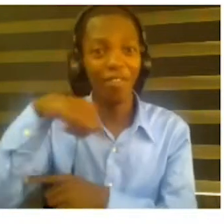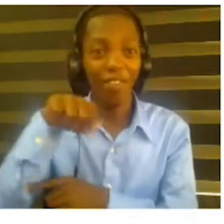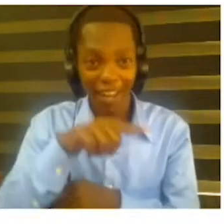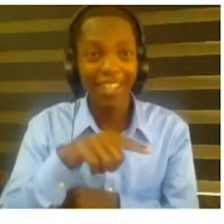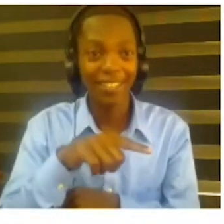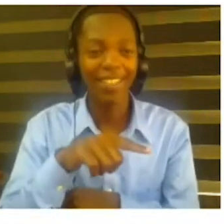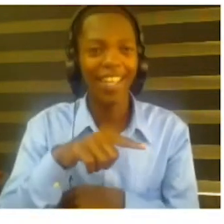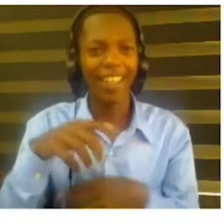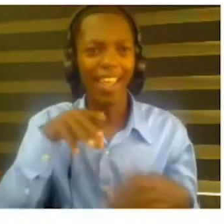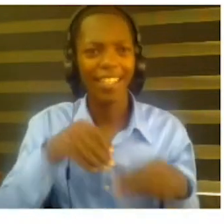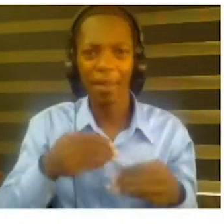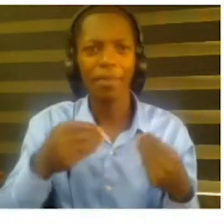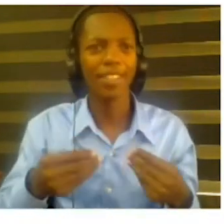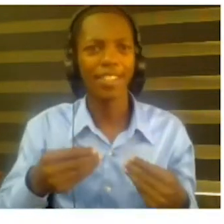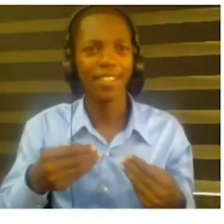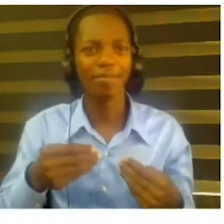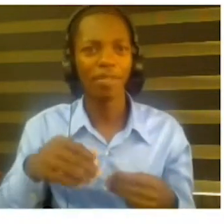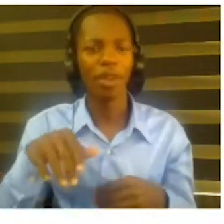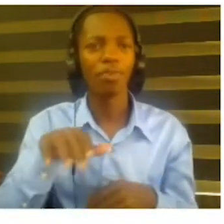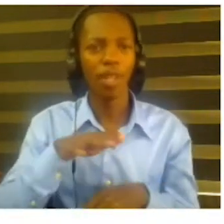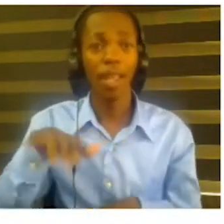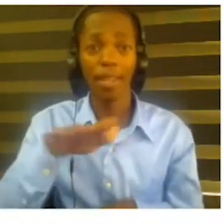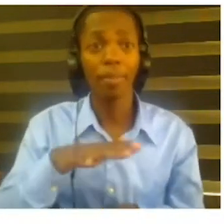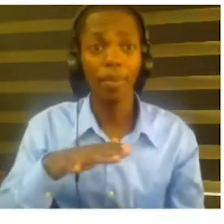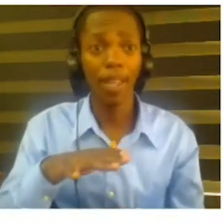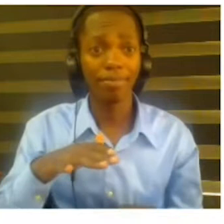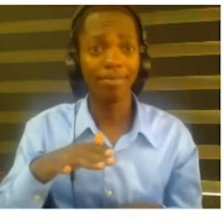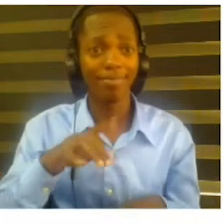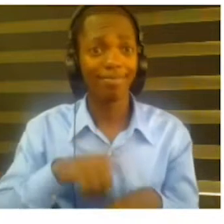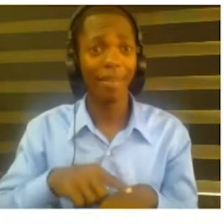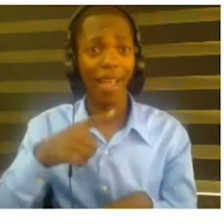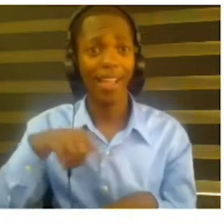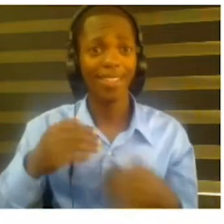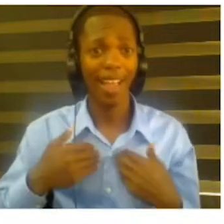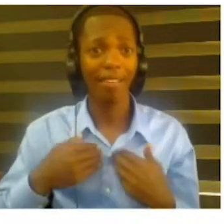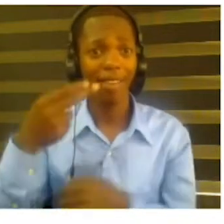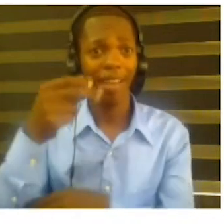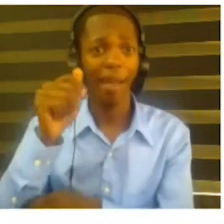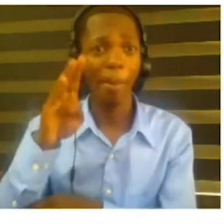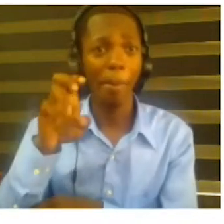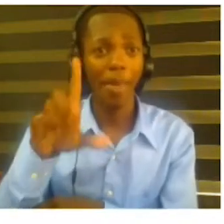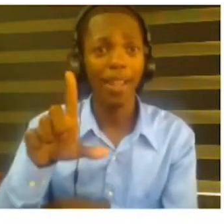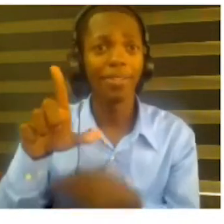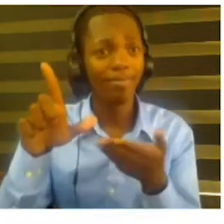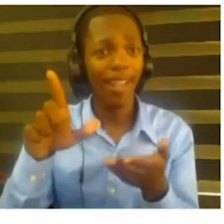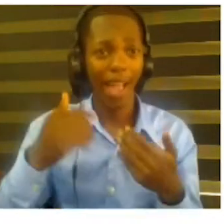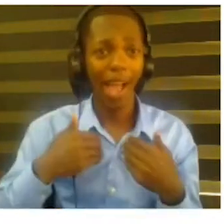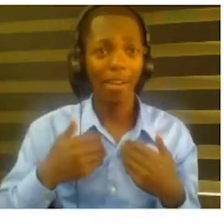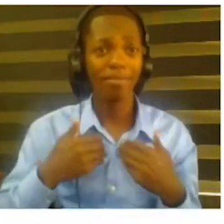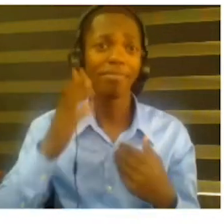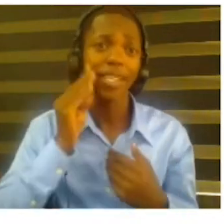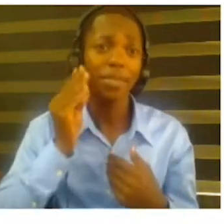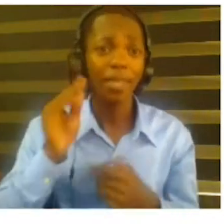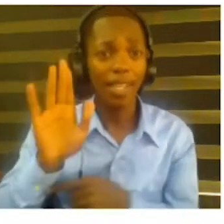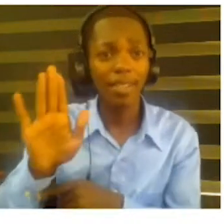space, because Haben has been through her own experience, which she is going to share with everyone, and it will show